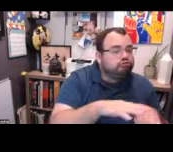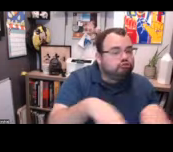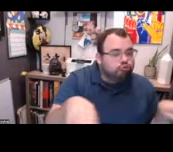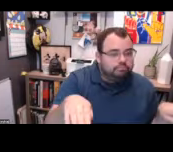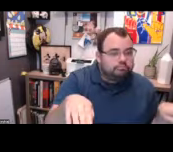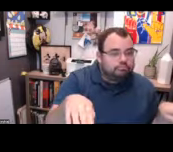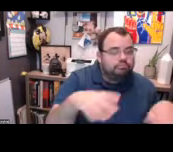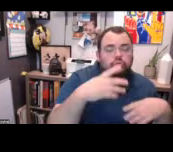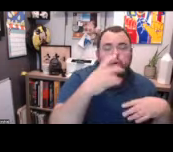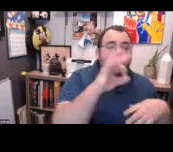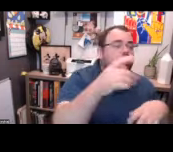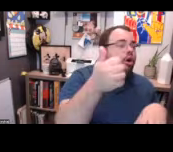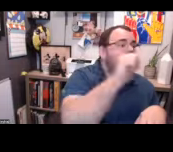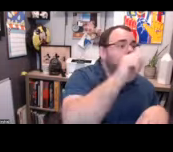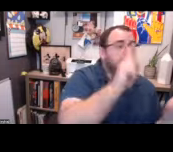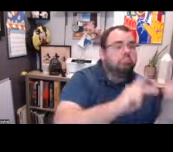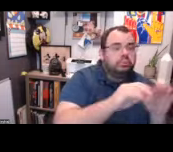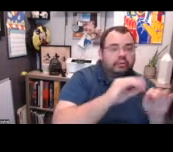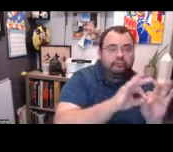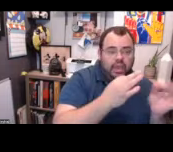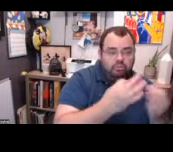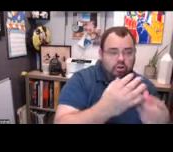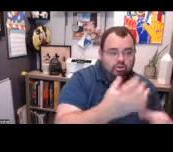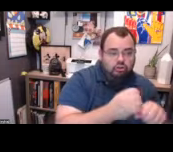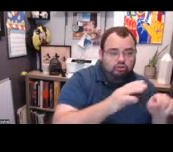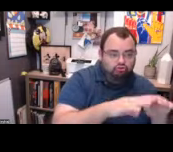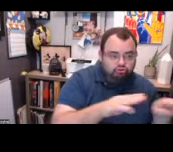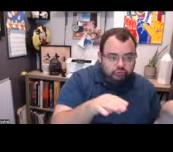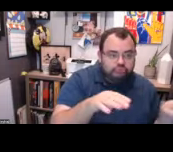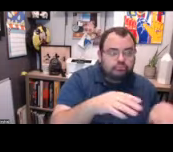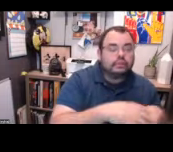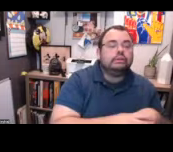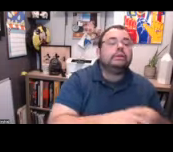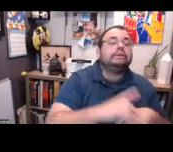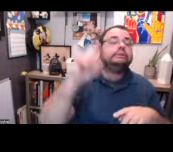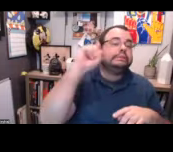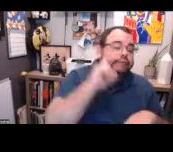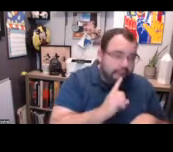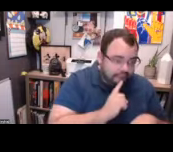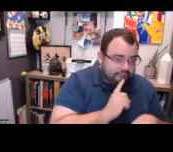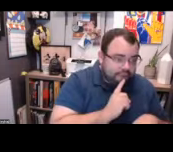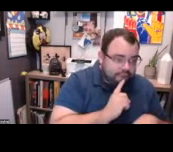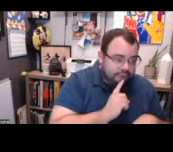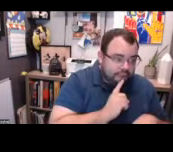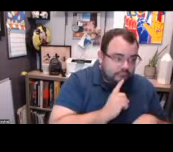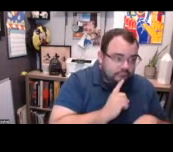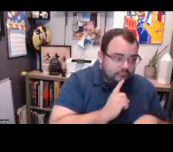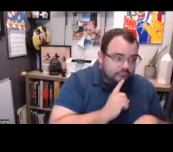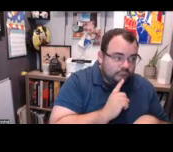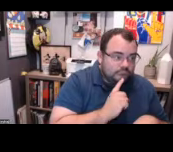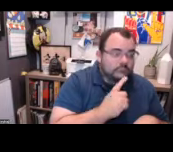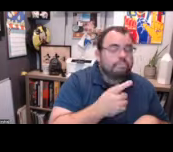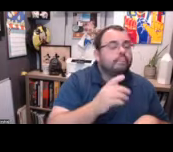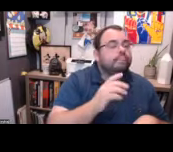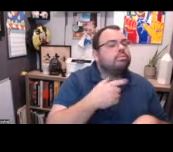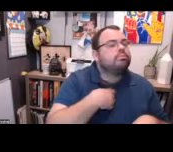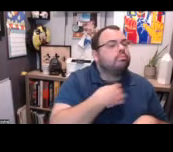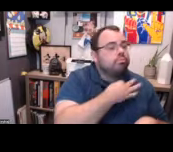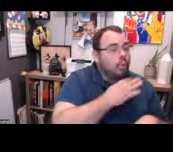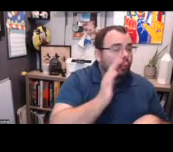If you all ever have a child, or if you know any family member of yours that ends up having a child who is